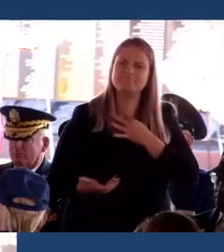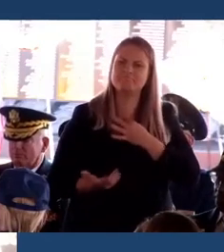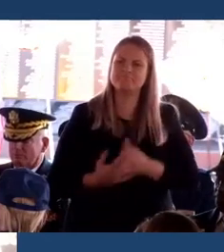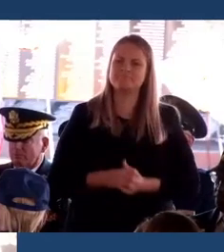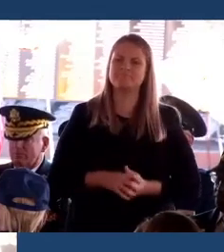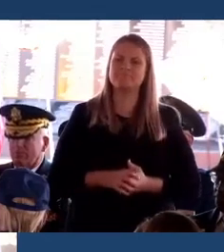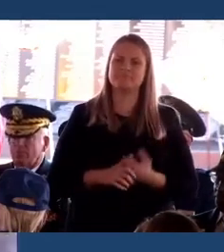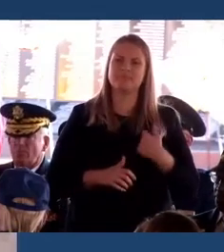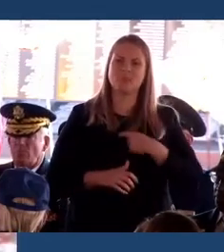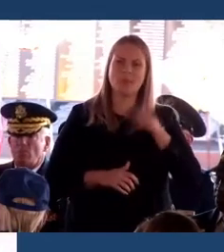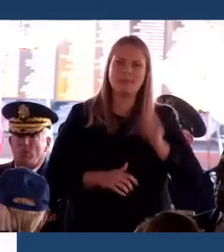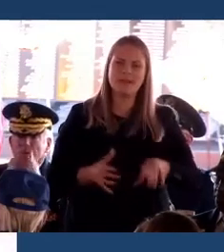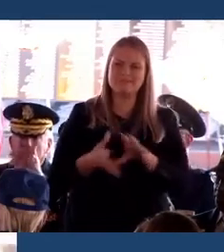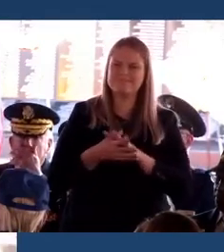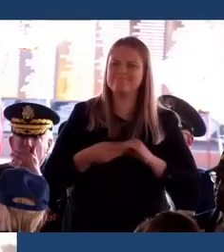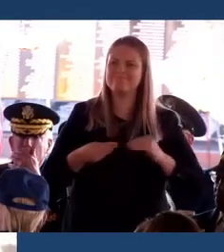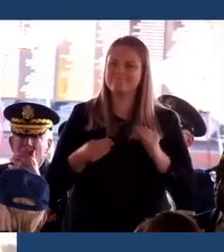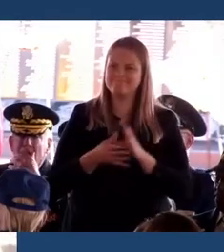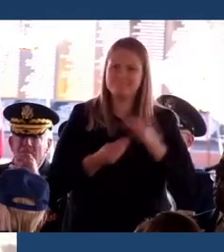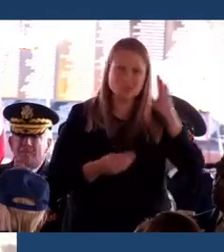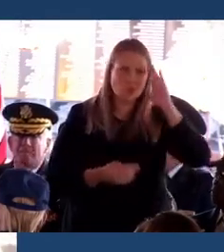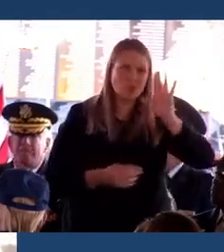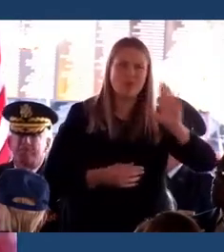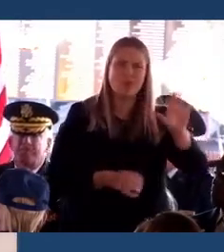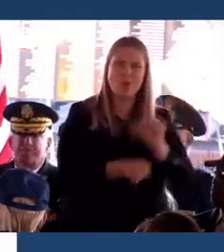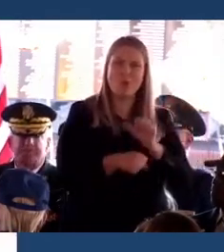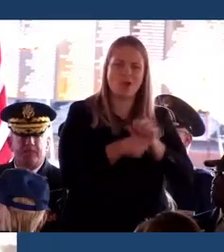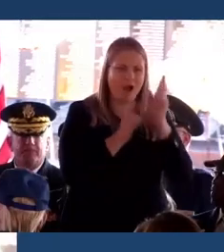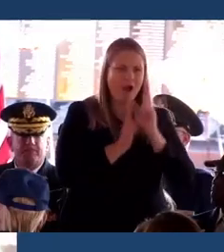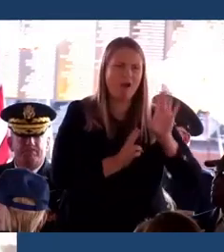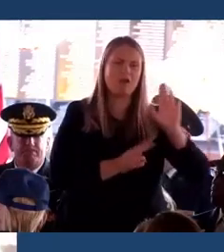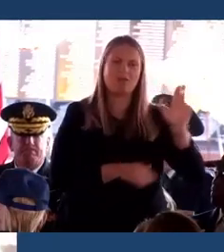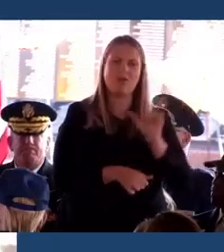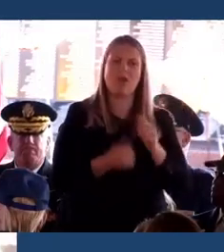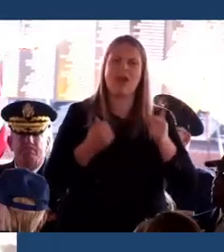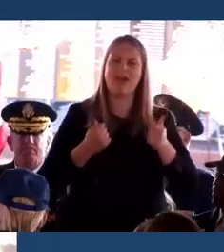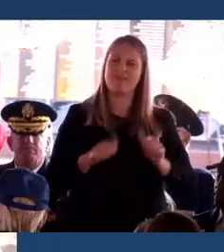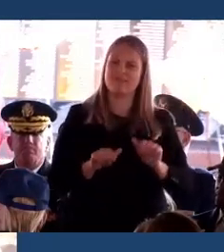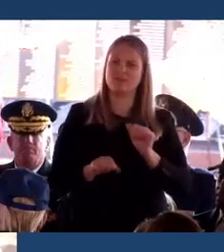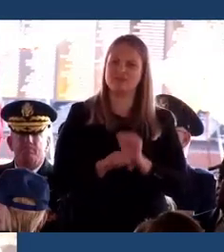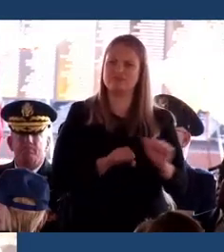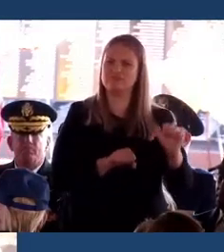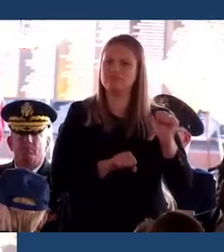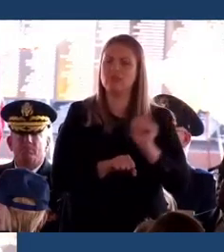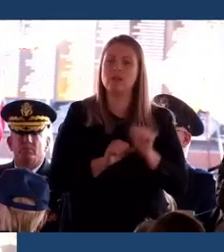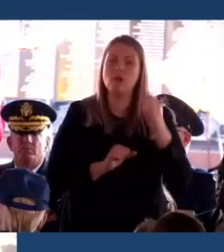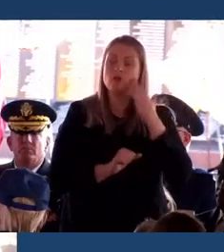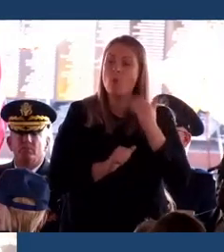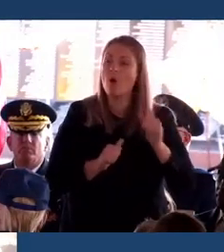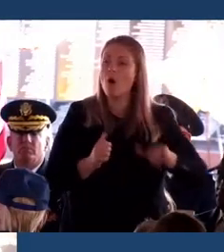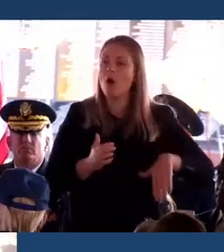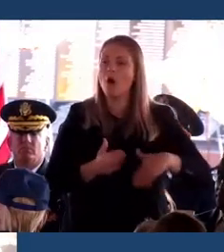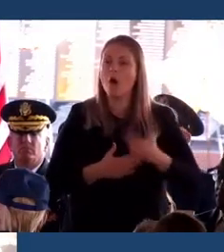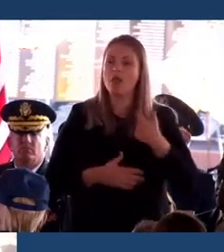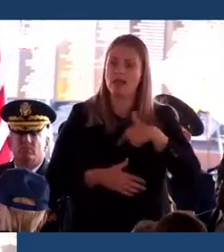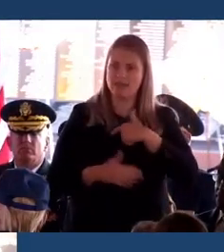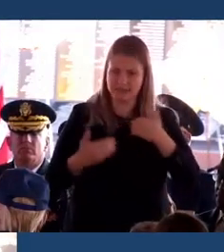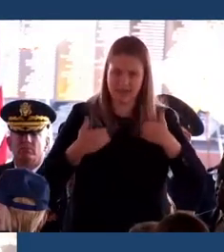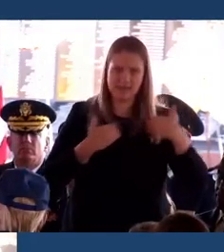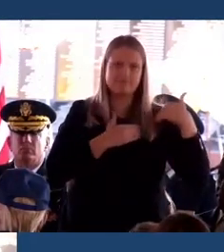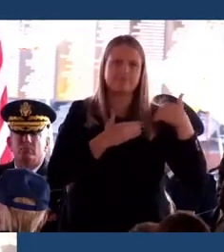got to tell the stories, salute their work and salute their efforts, and know that each and every one of us has a part to